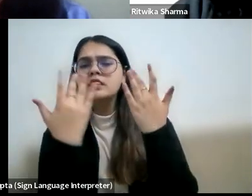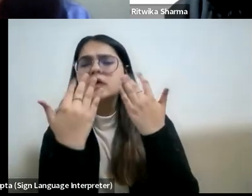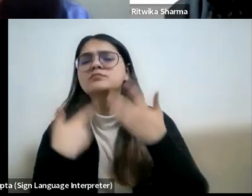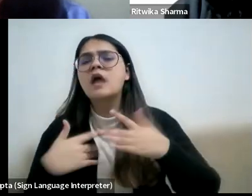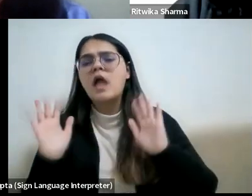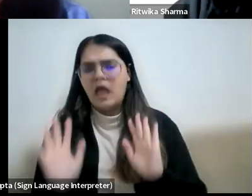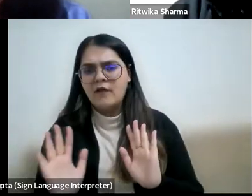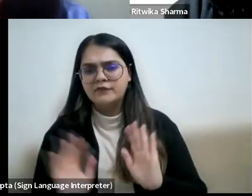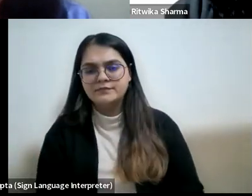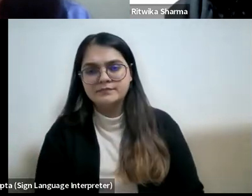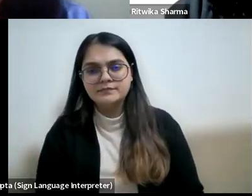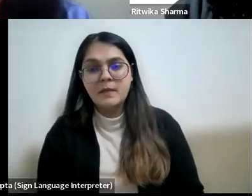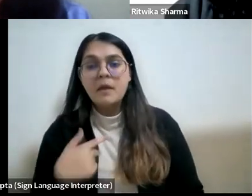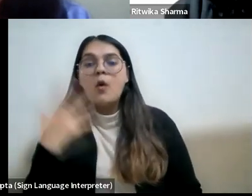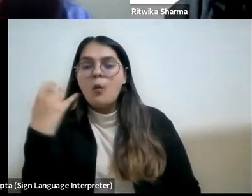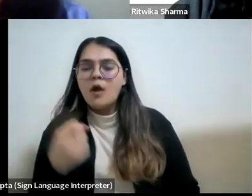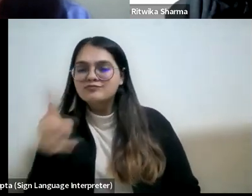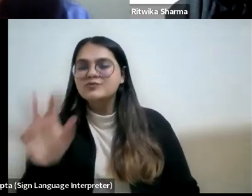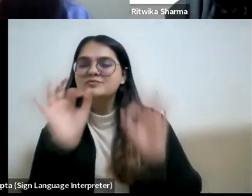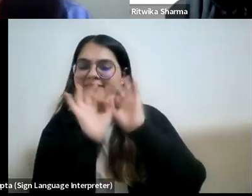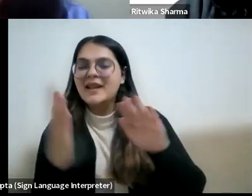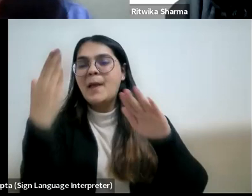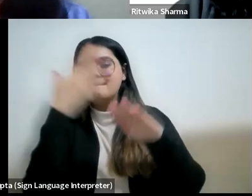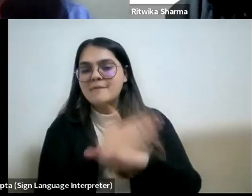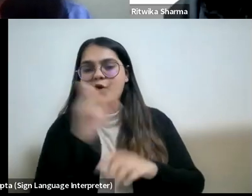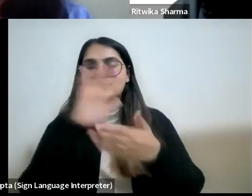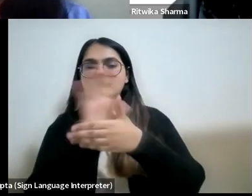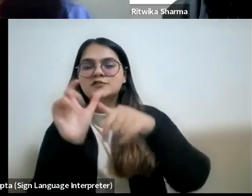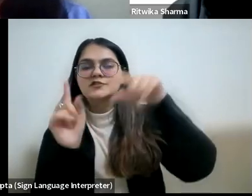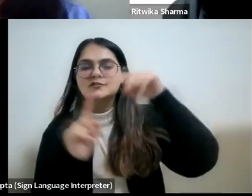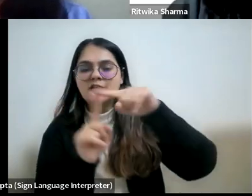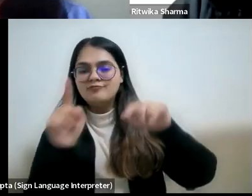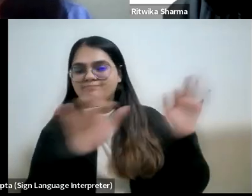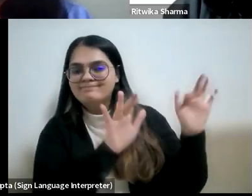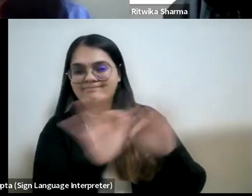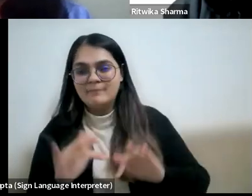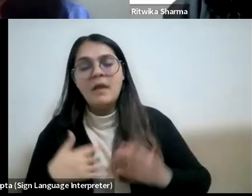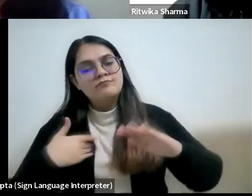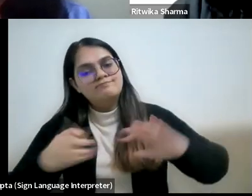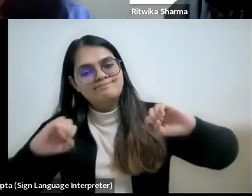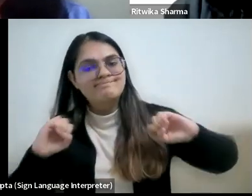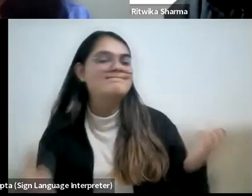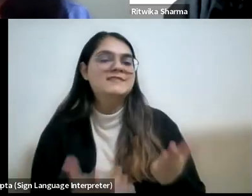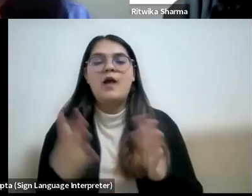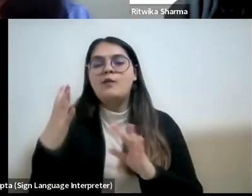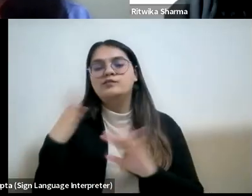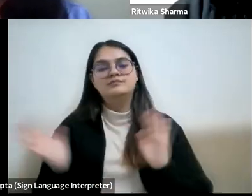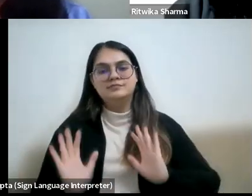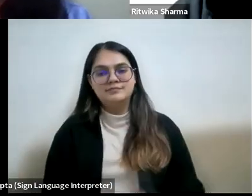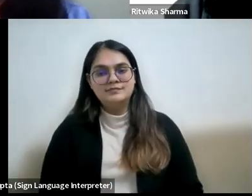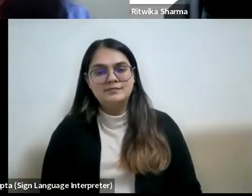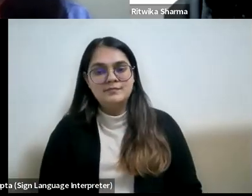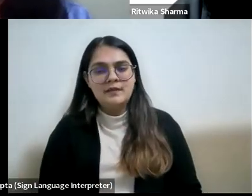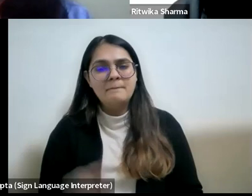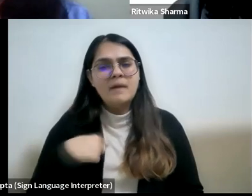audience at the end. So I urge you to send in your questions as and when. So let's jump right into it then. An abiding memory